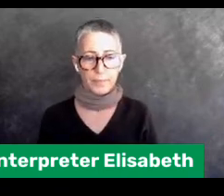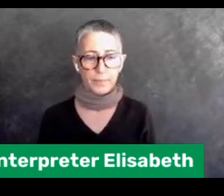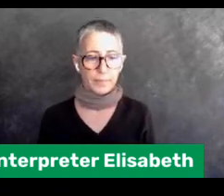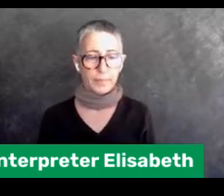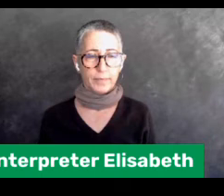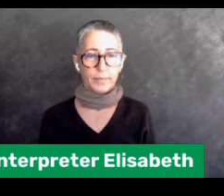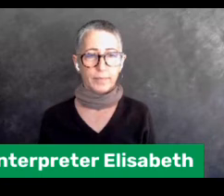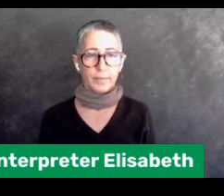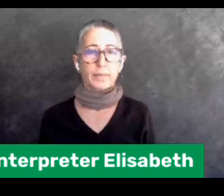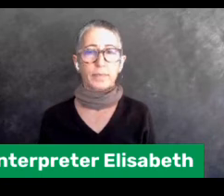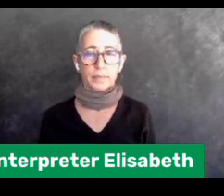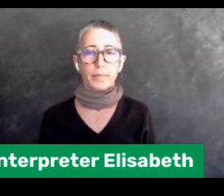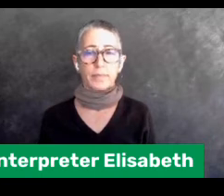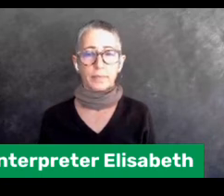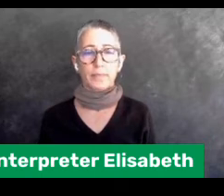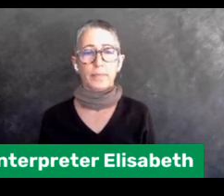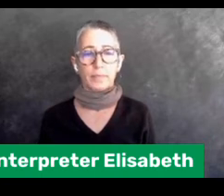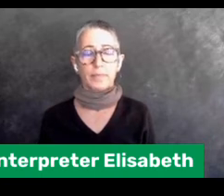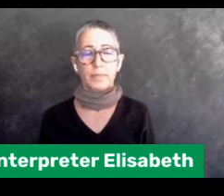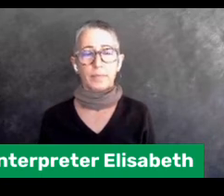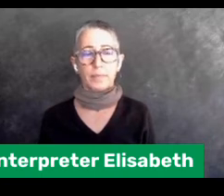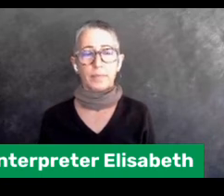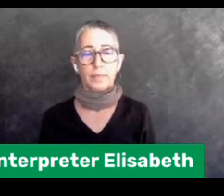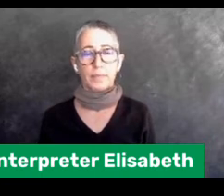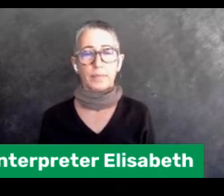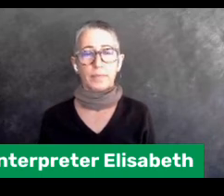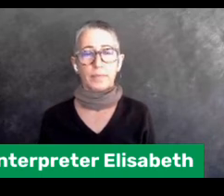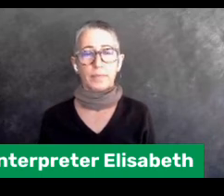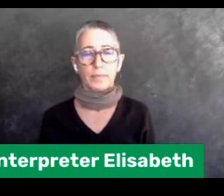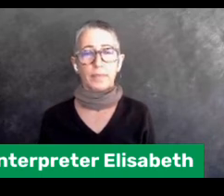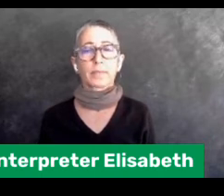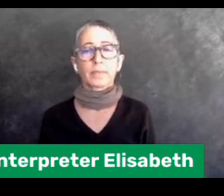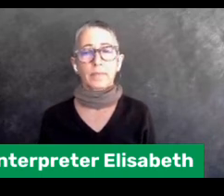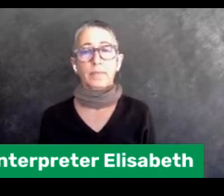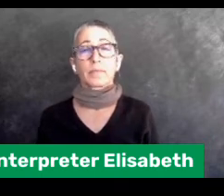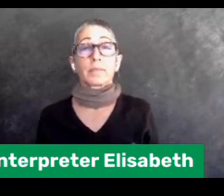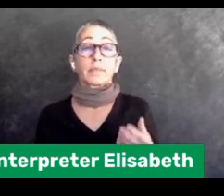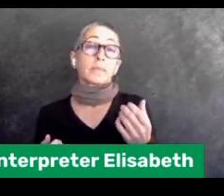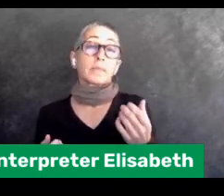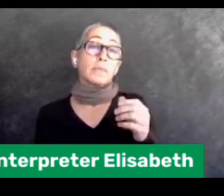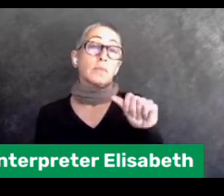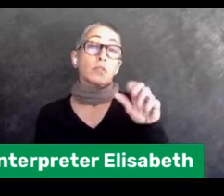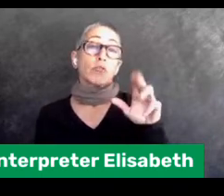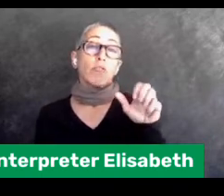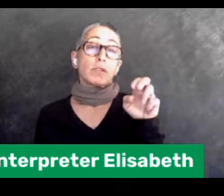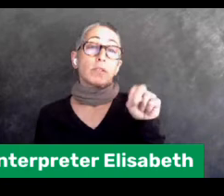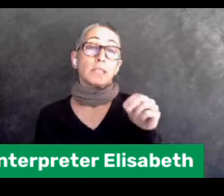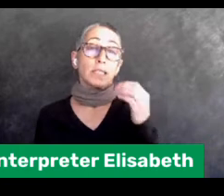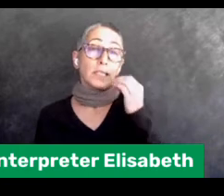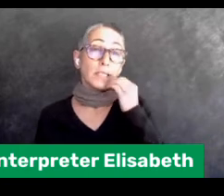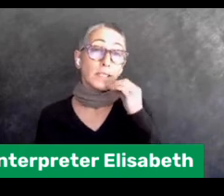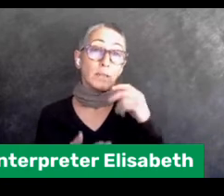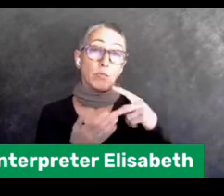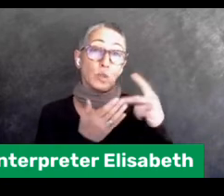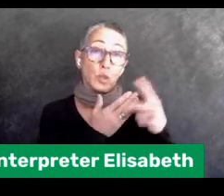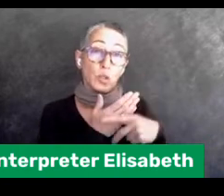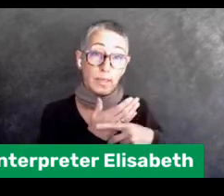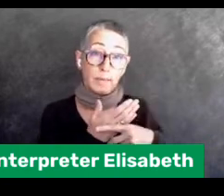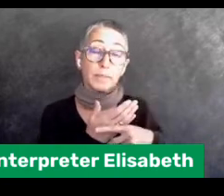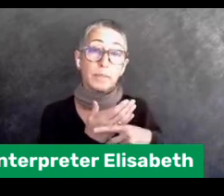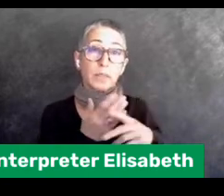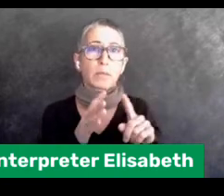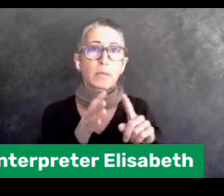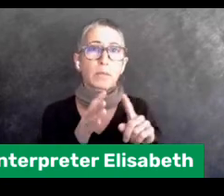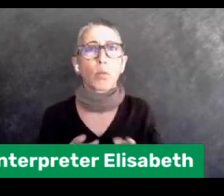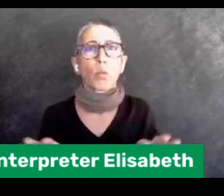And with all the amazing things that's going on with the Austin Eats initiative, it is essential we have a marketing plan as